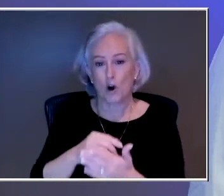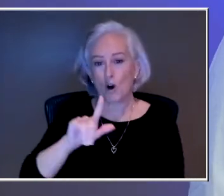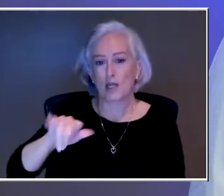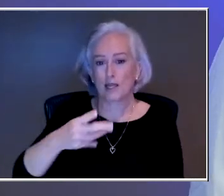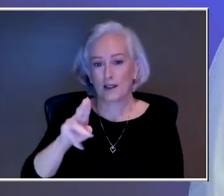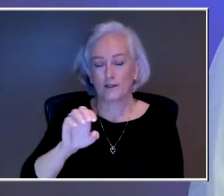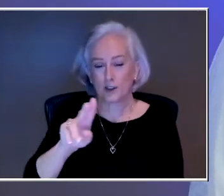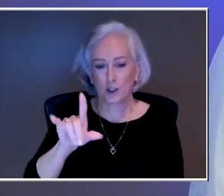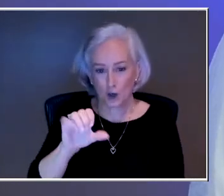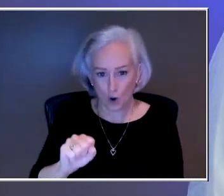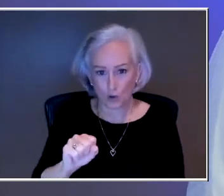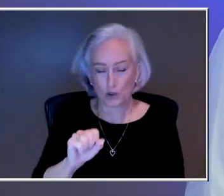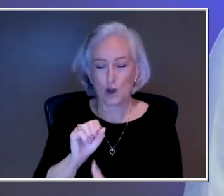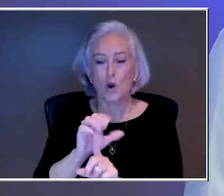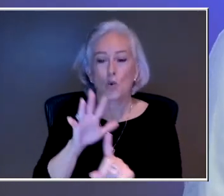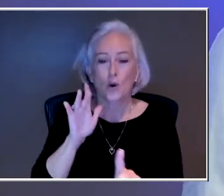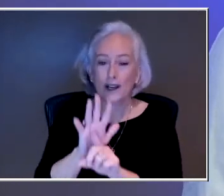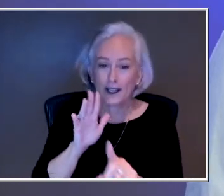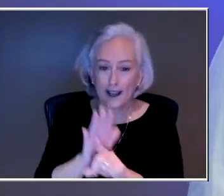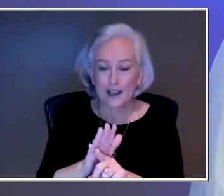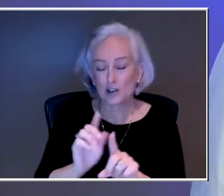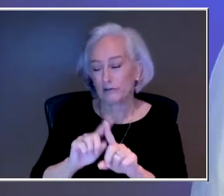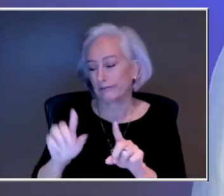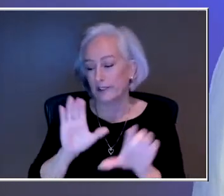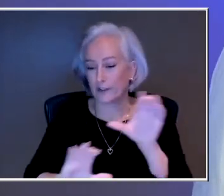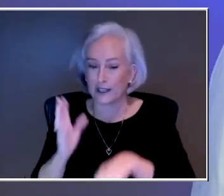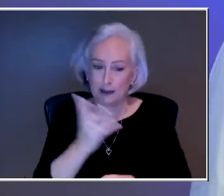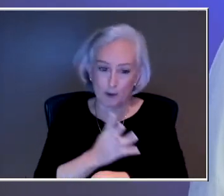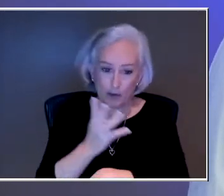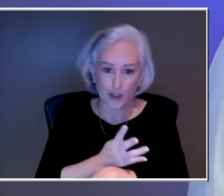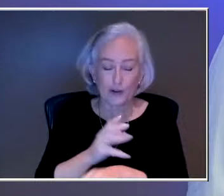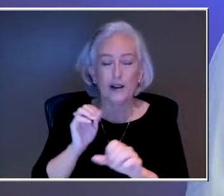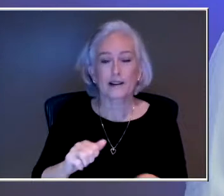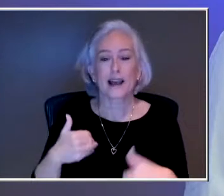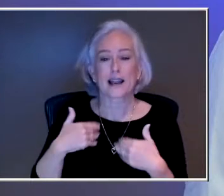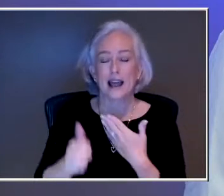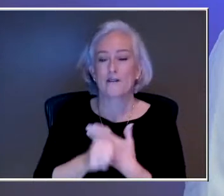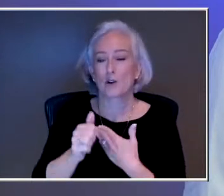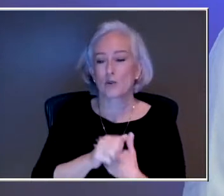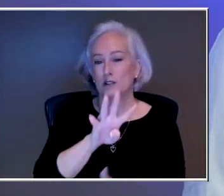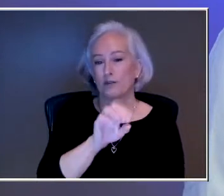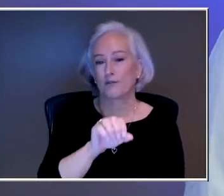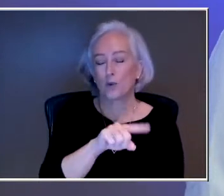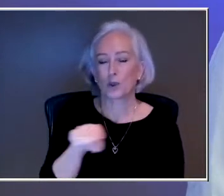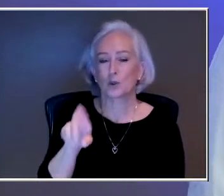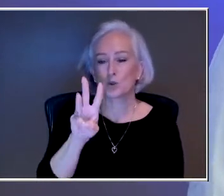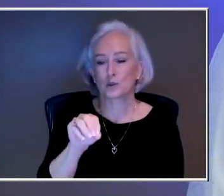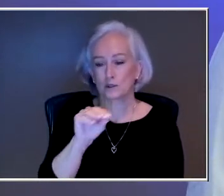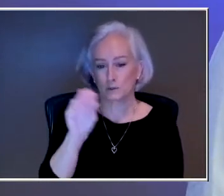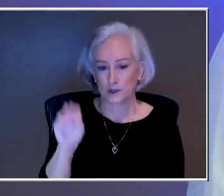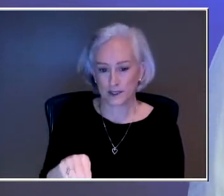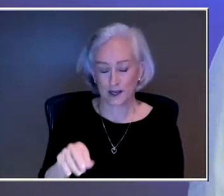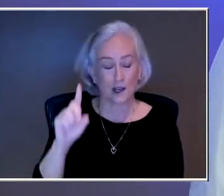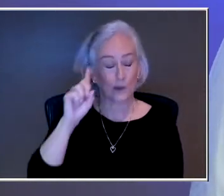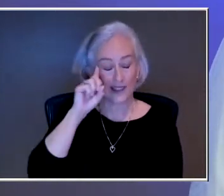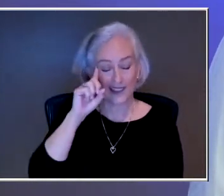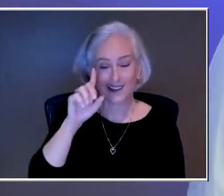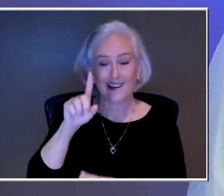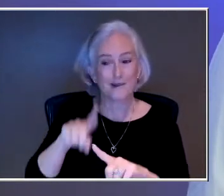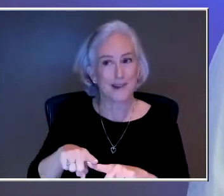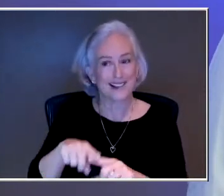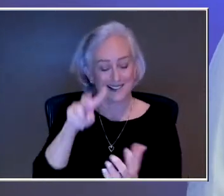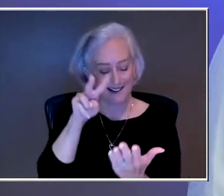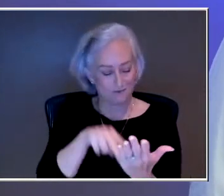radiation afterwards, certain types of chemotherapy, can have a risk of about 40 to 60%. We think that based on the literature that's been published as well as